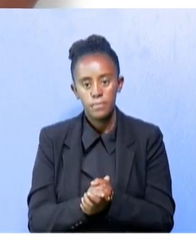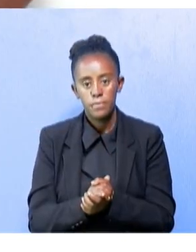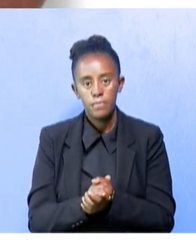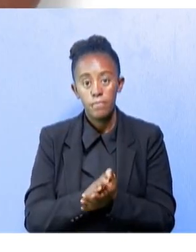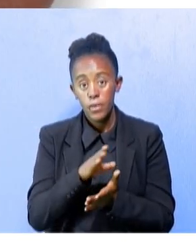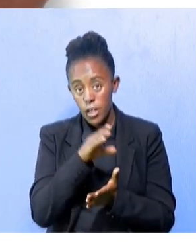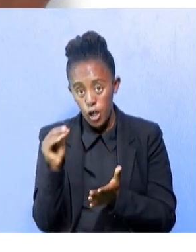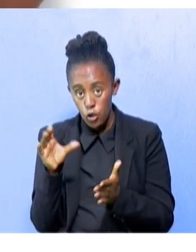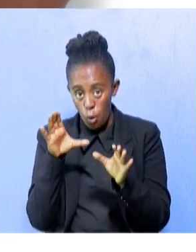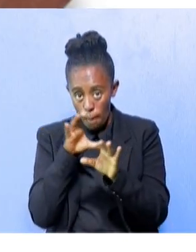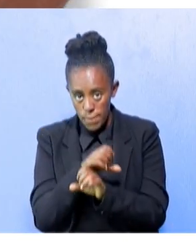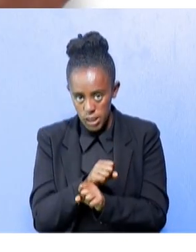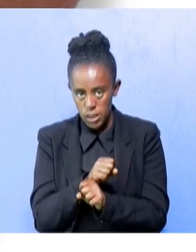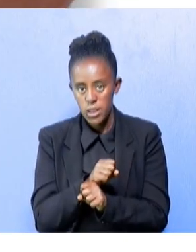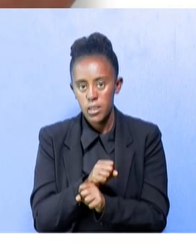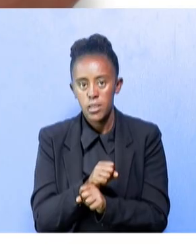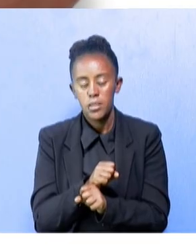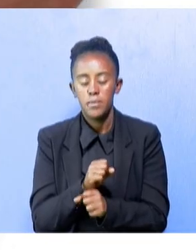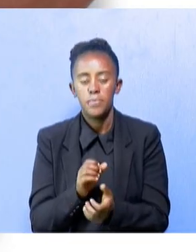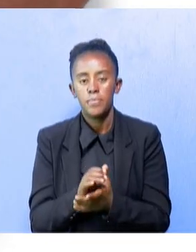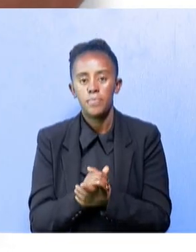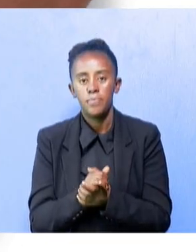and complete